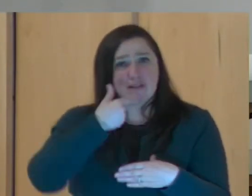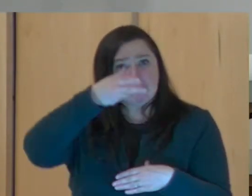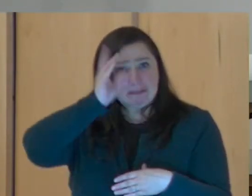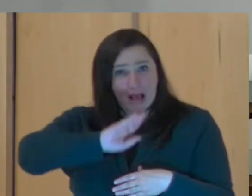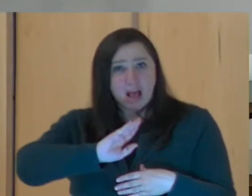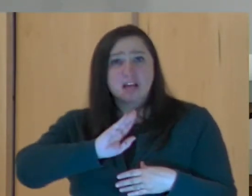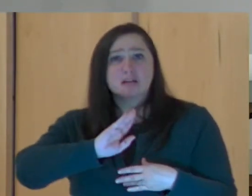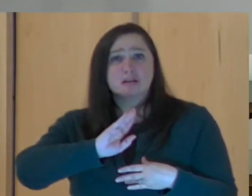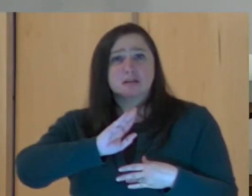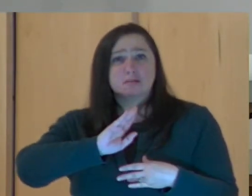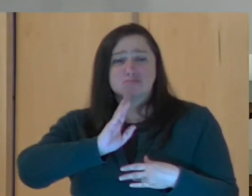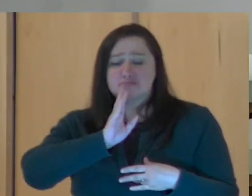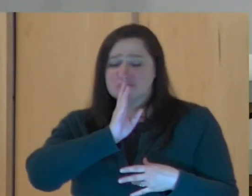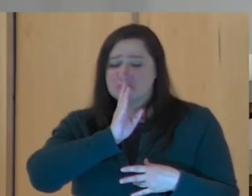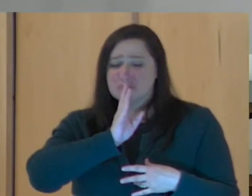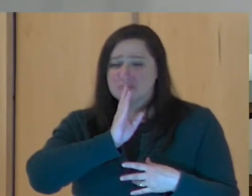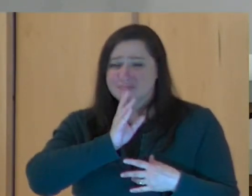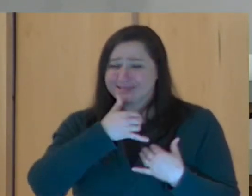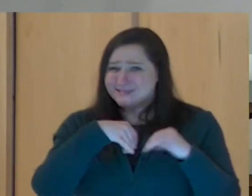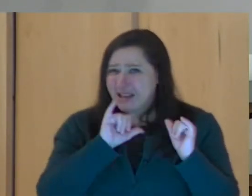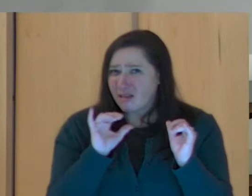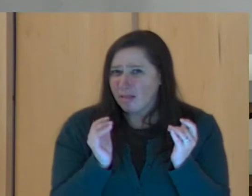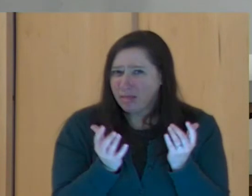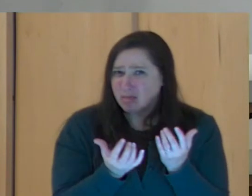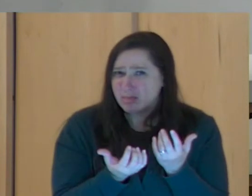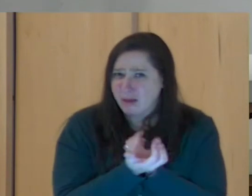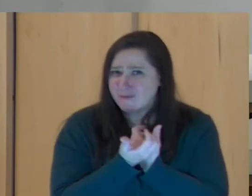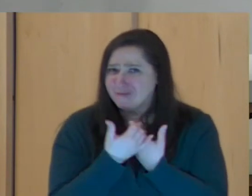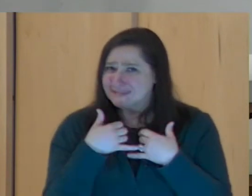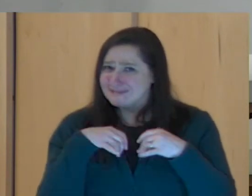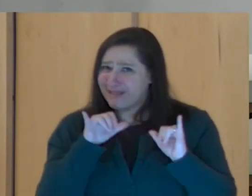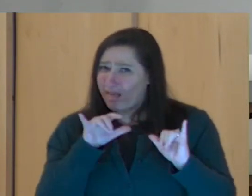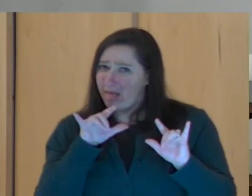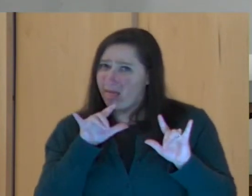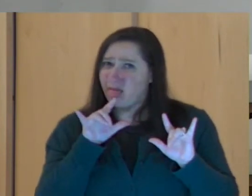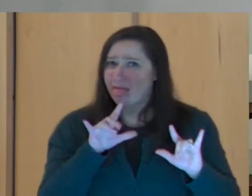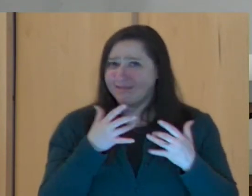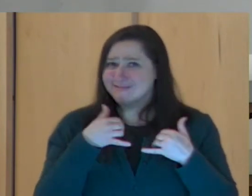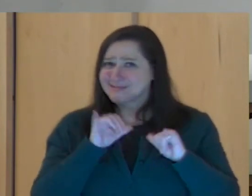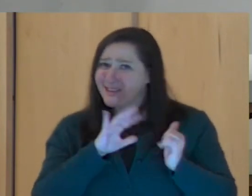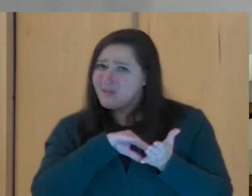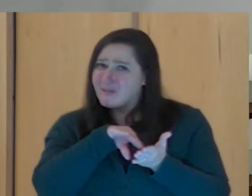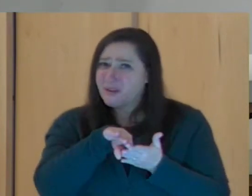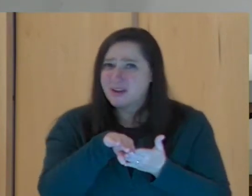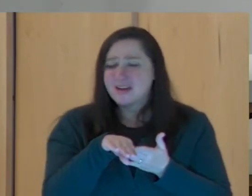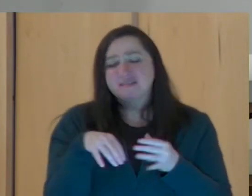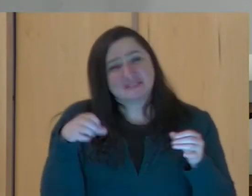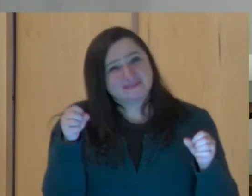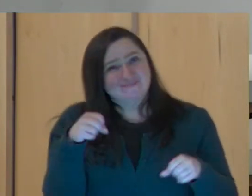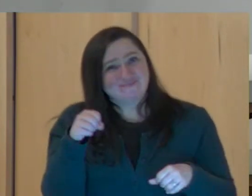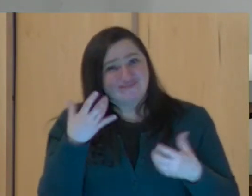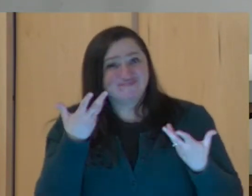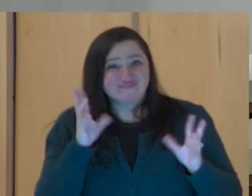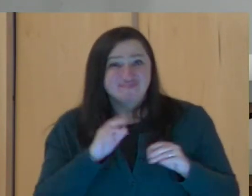forgive you? He would, and he does. He already has done that in Jesus Christ.